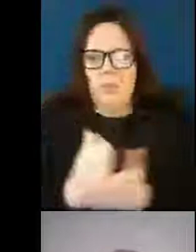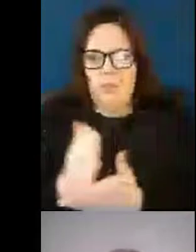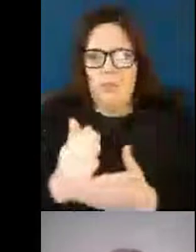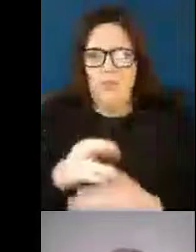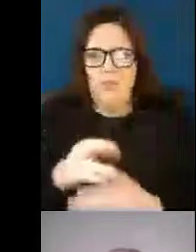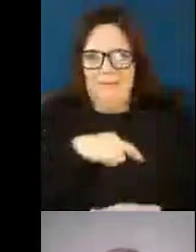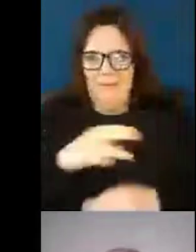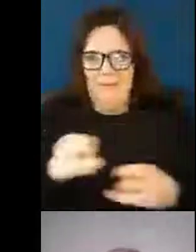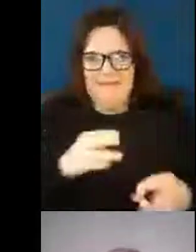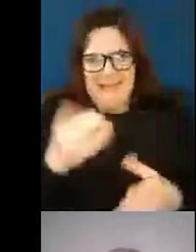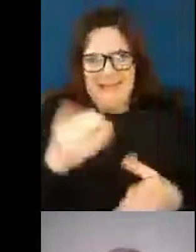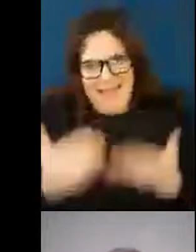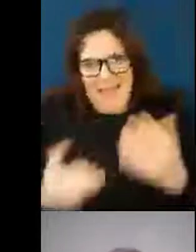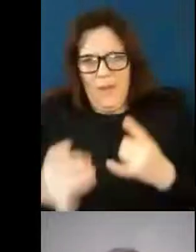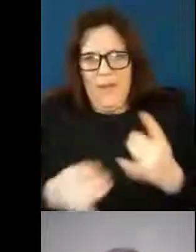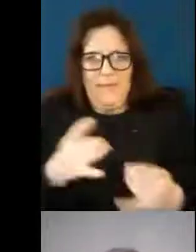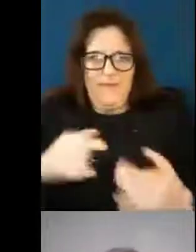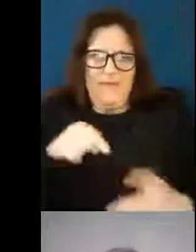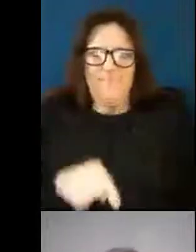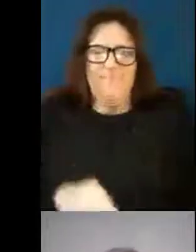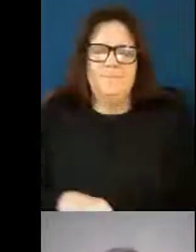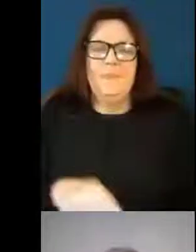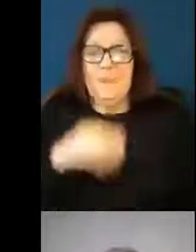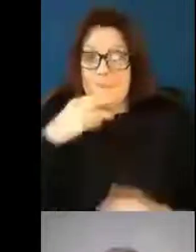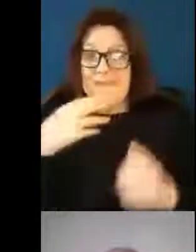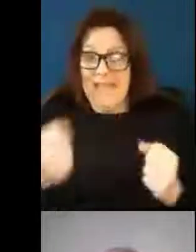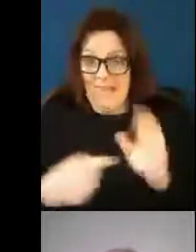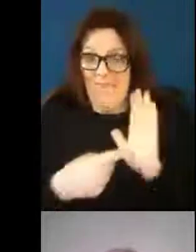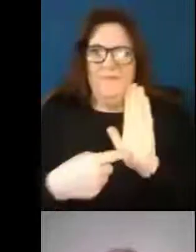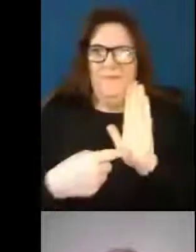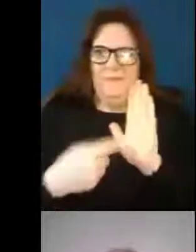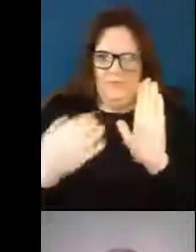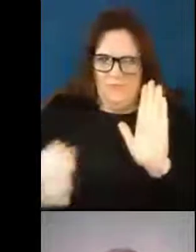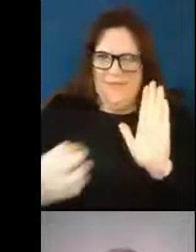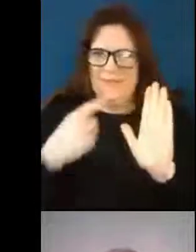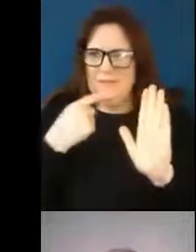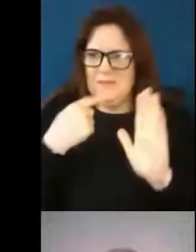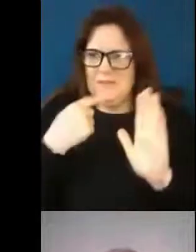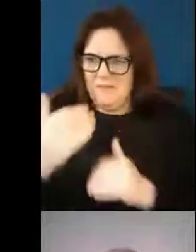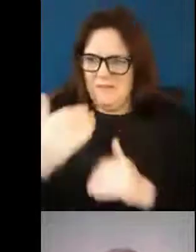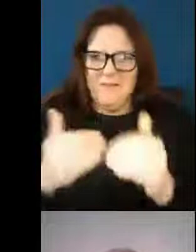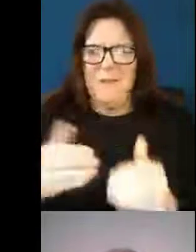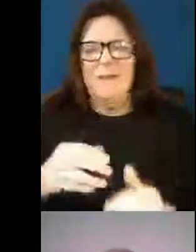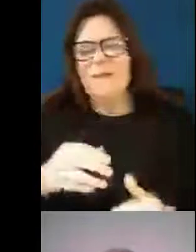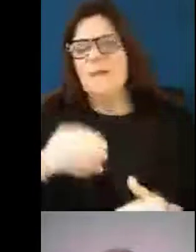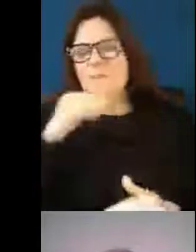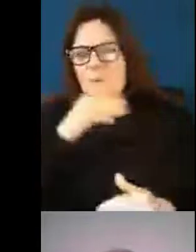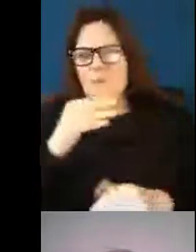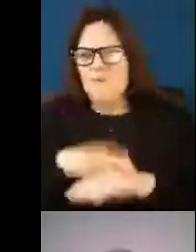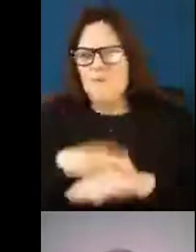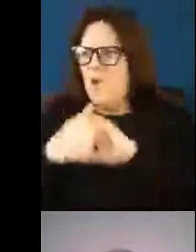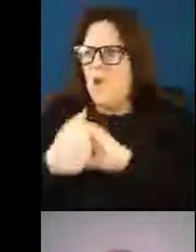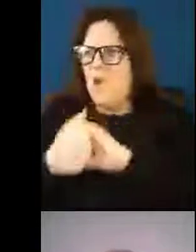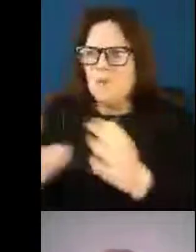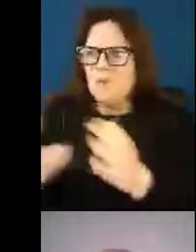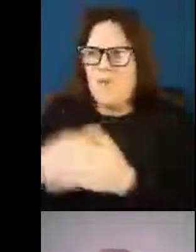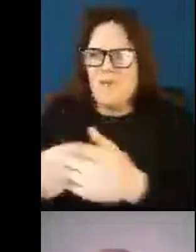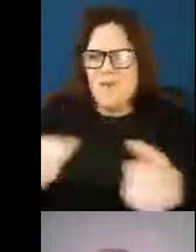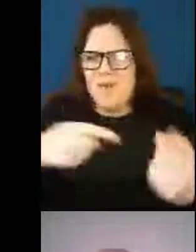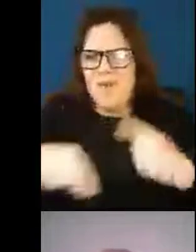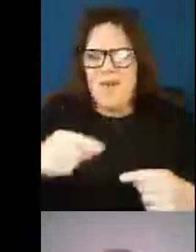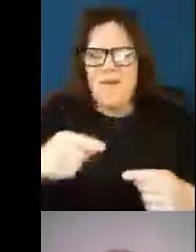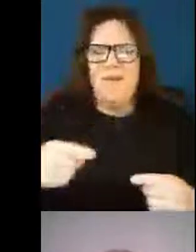How does that happen? And I think it's important for colleagues to come together to be able to explore